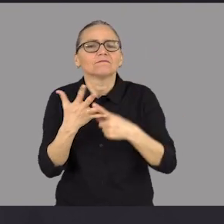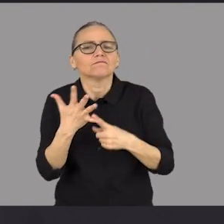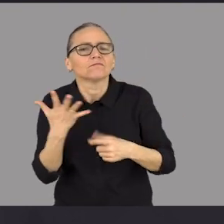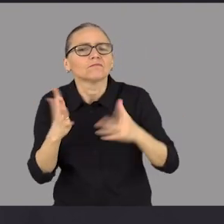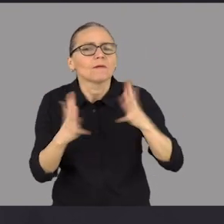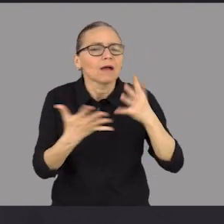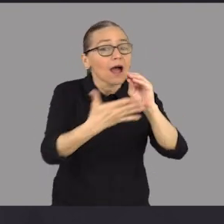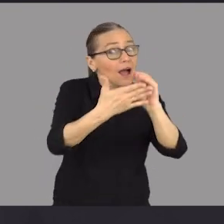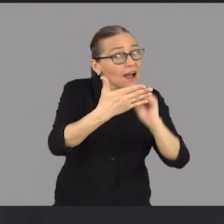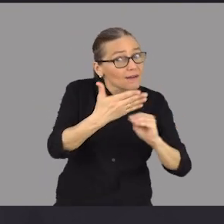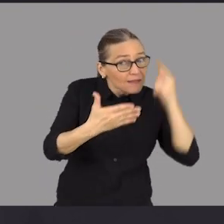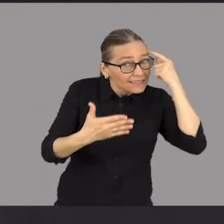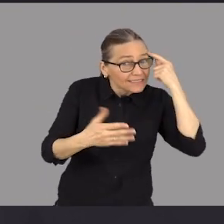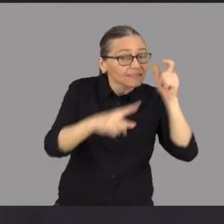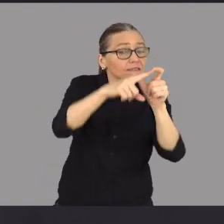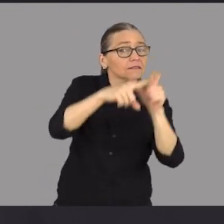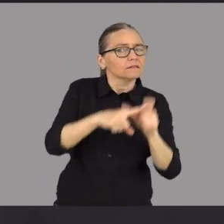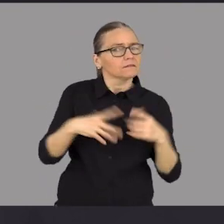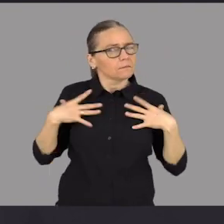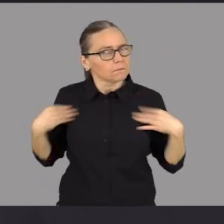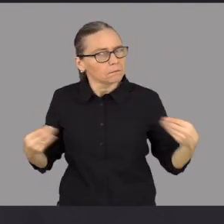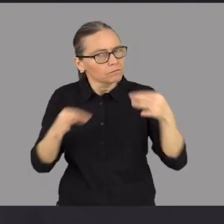for them.